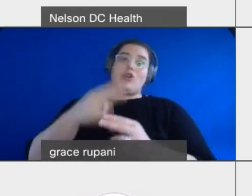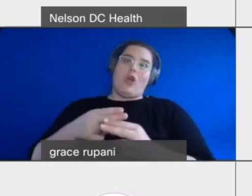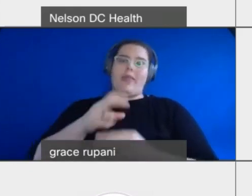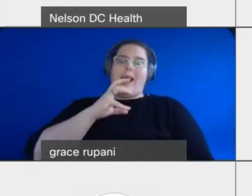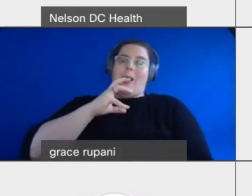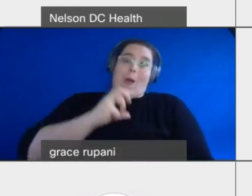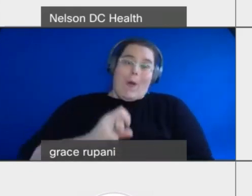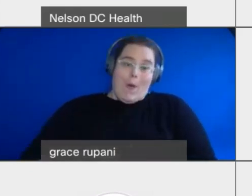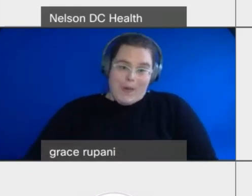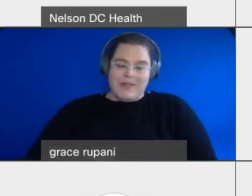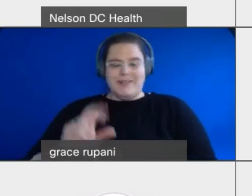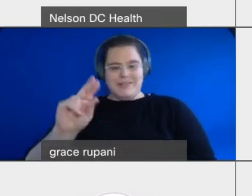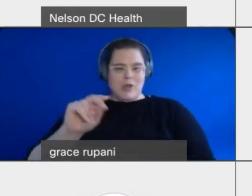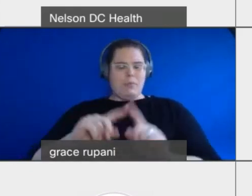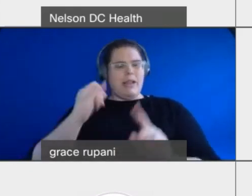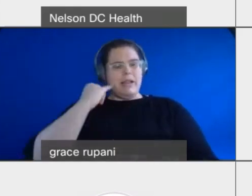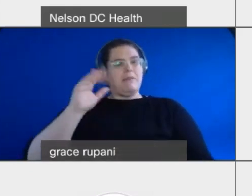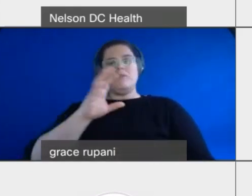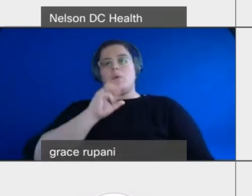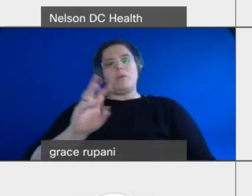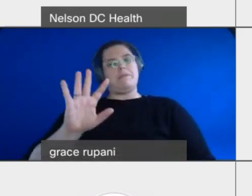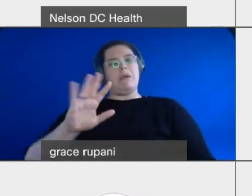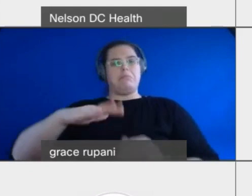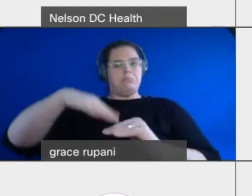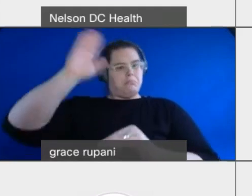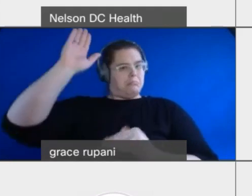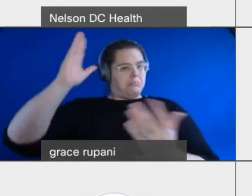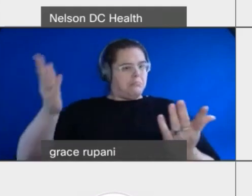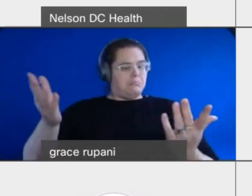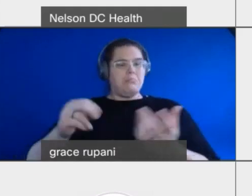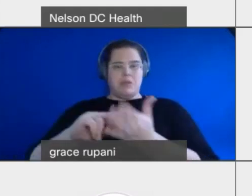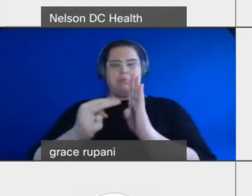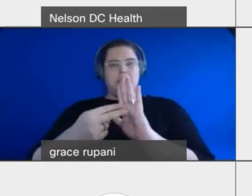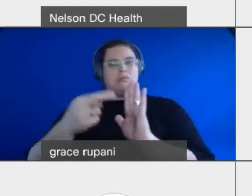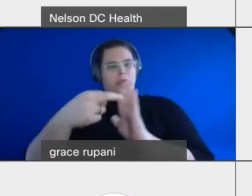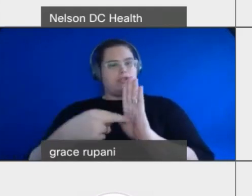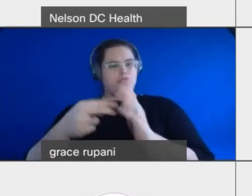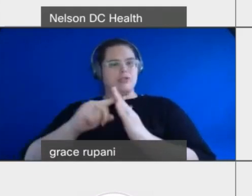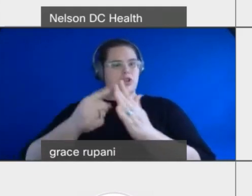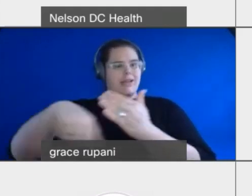anymore. If they're 65 and older, then they could register starting next week.